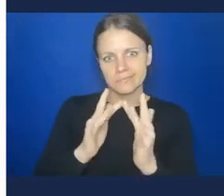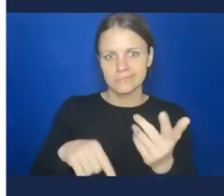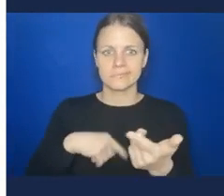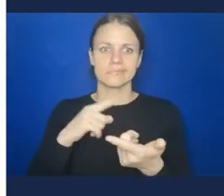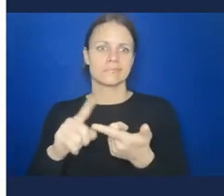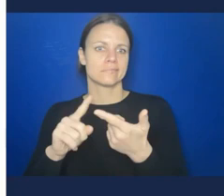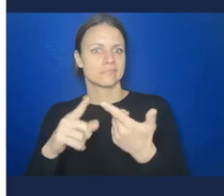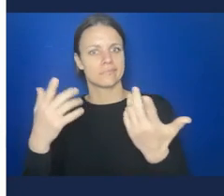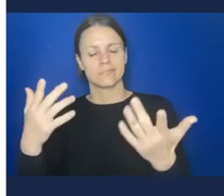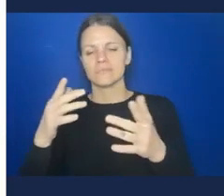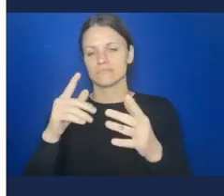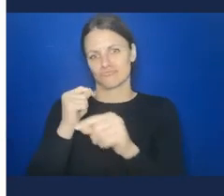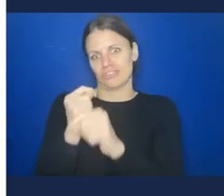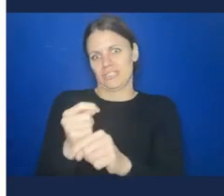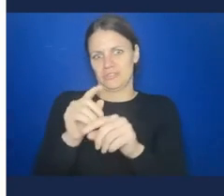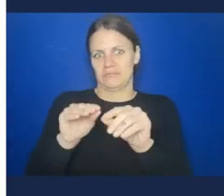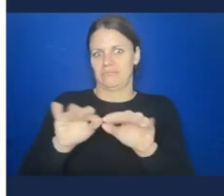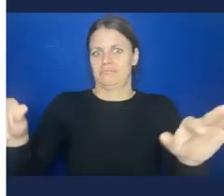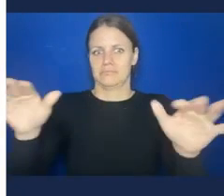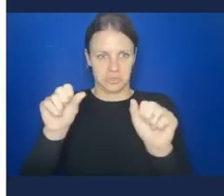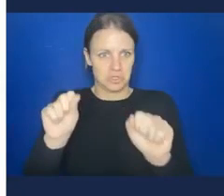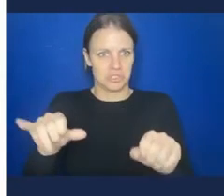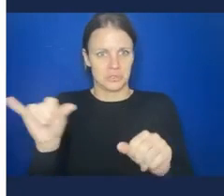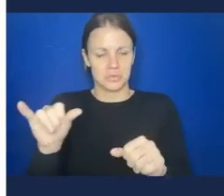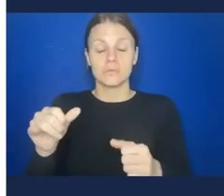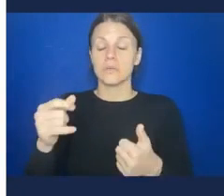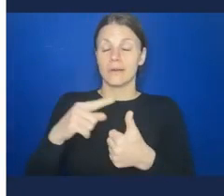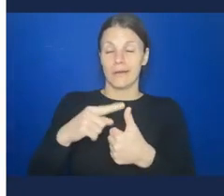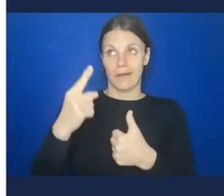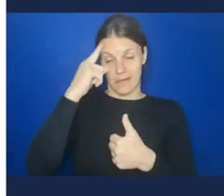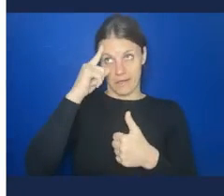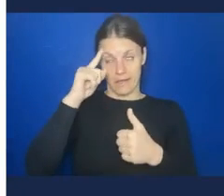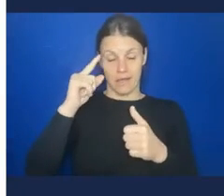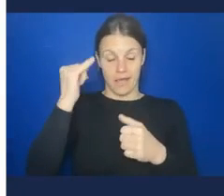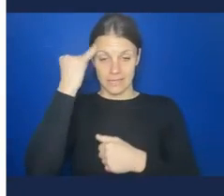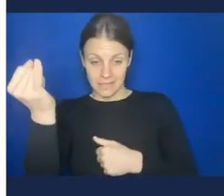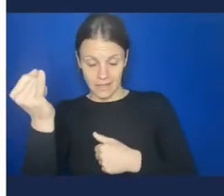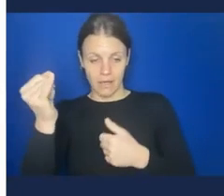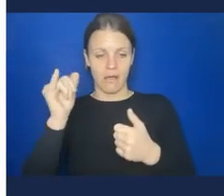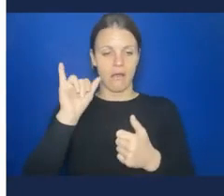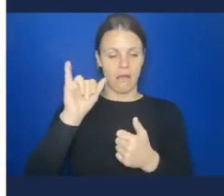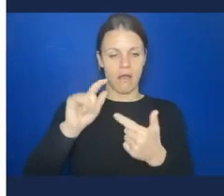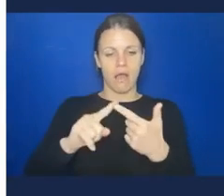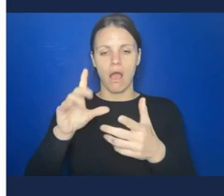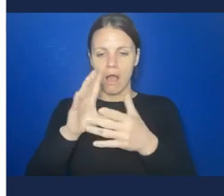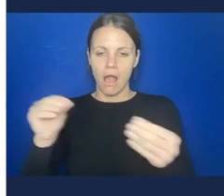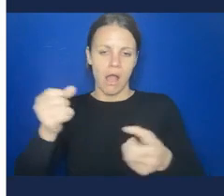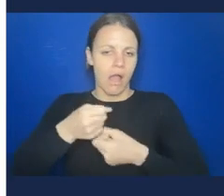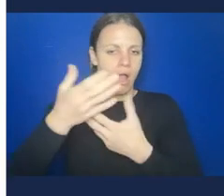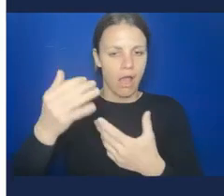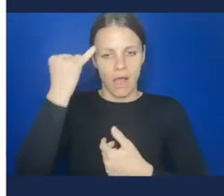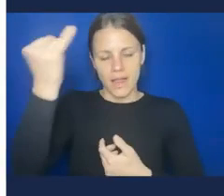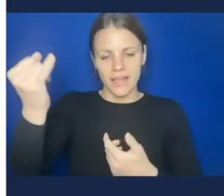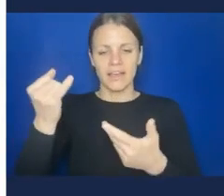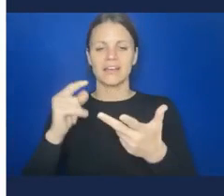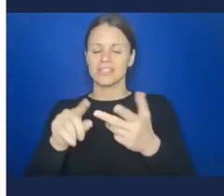means. So you've had the idea, you've spoken the idea, you've disseminated the idea, and now the First Amendment says